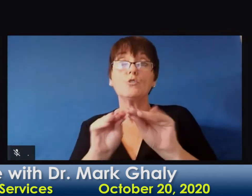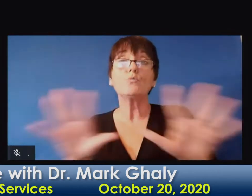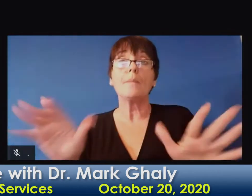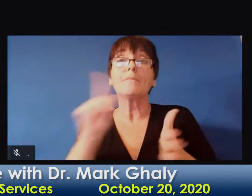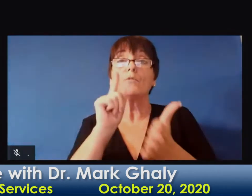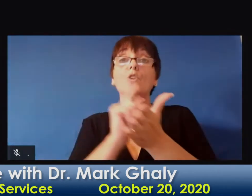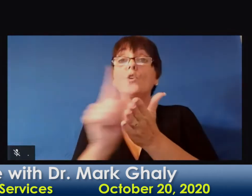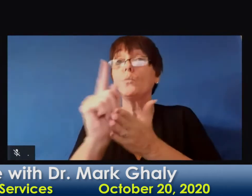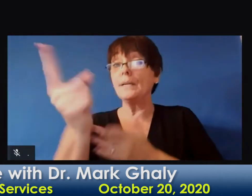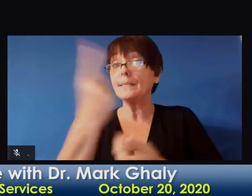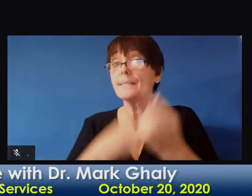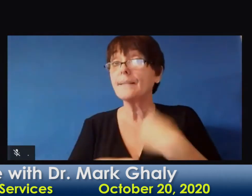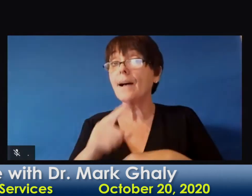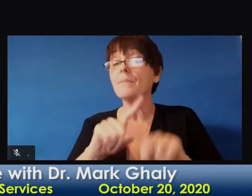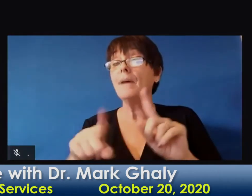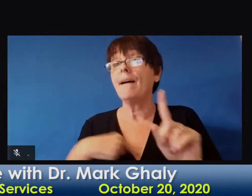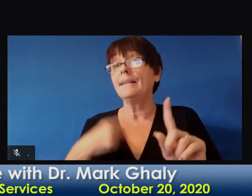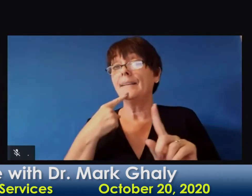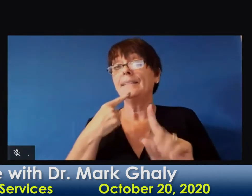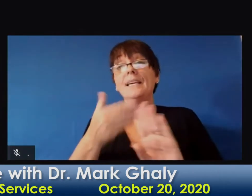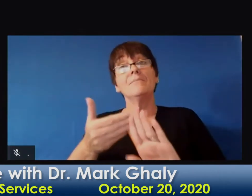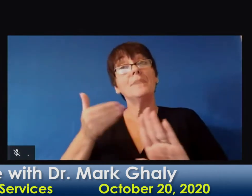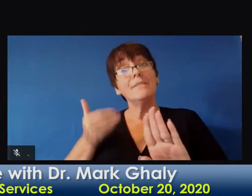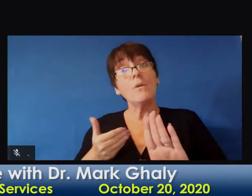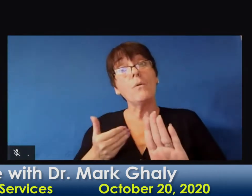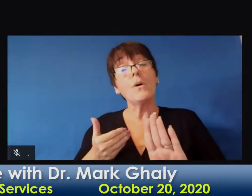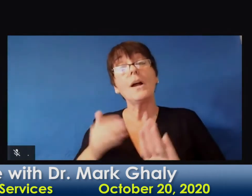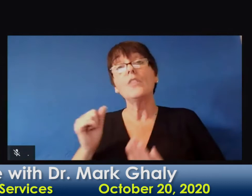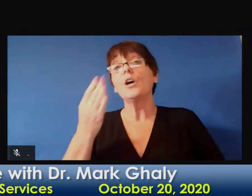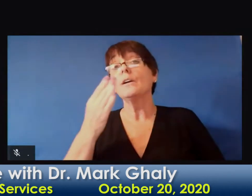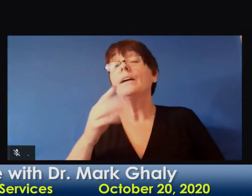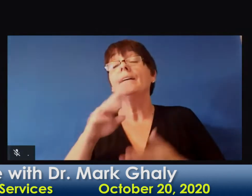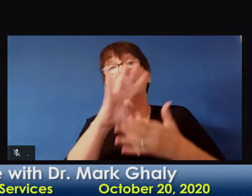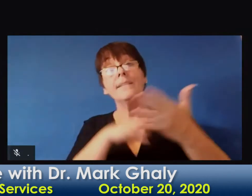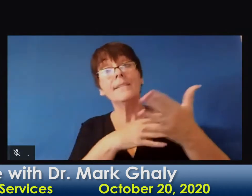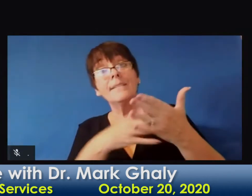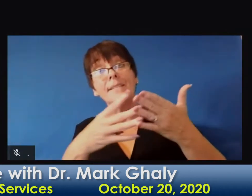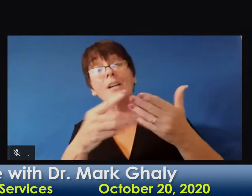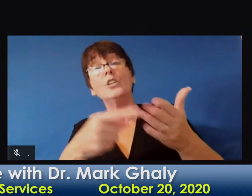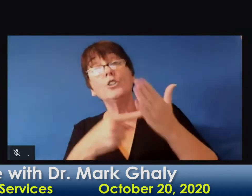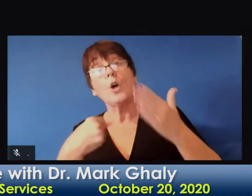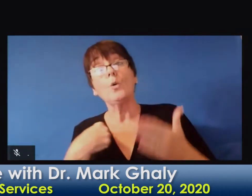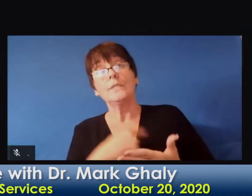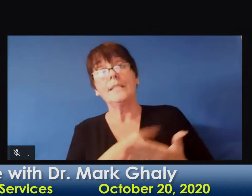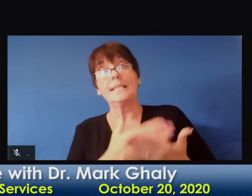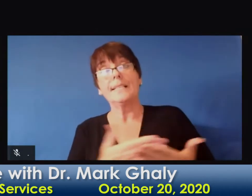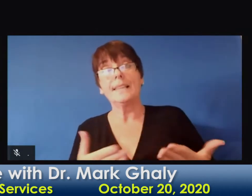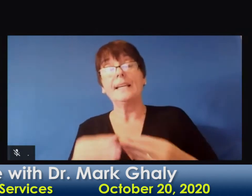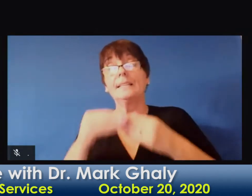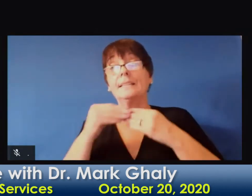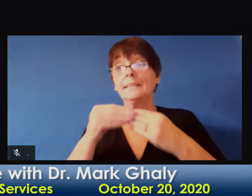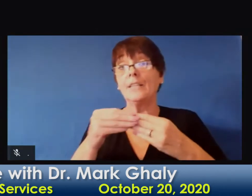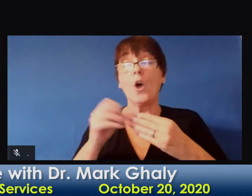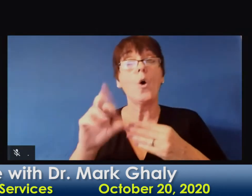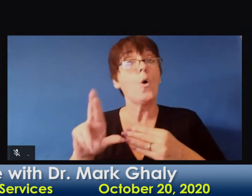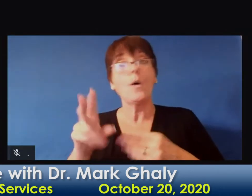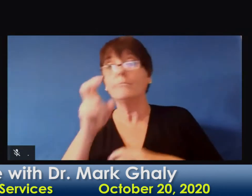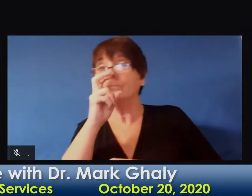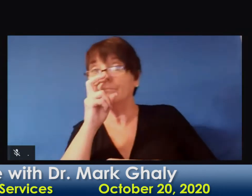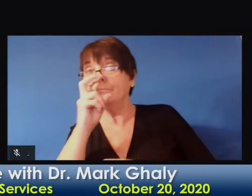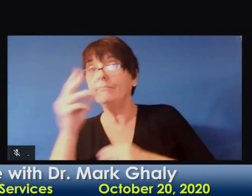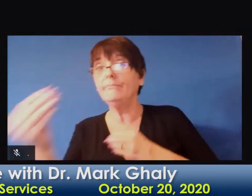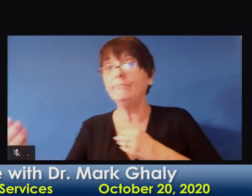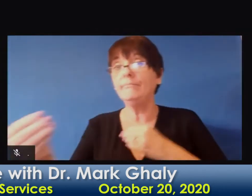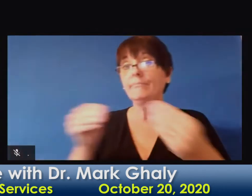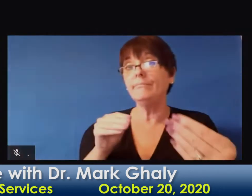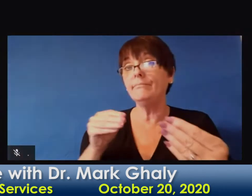to come. But as I've said previously, the blueprint allows us to look at things and loosen and tighten accordingly. And we will do